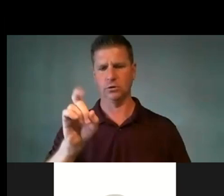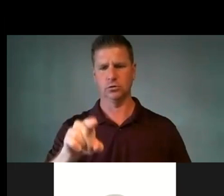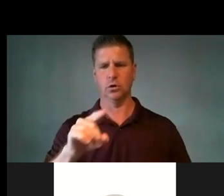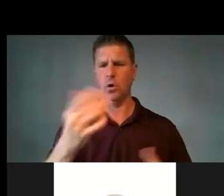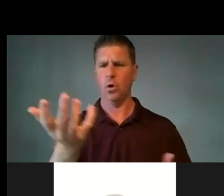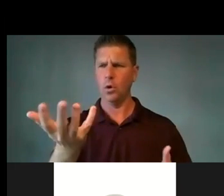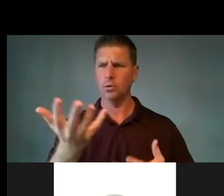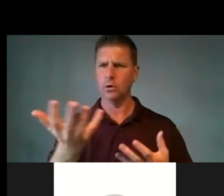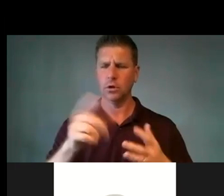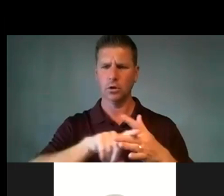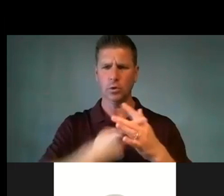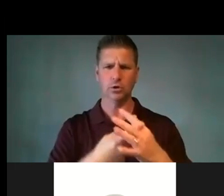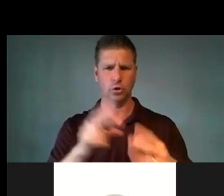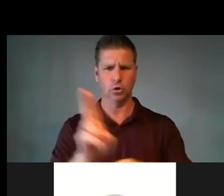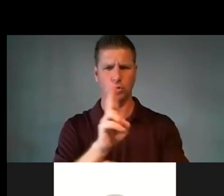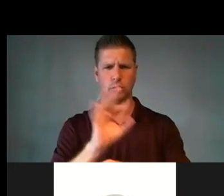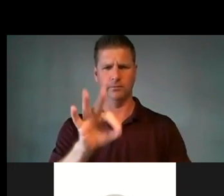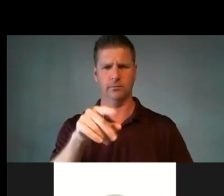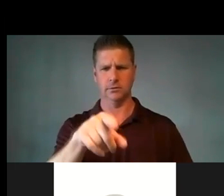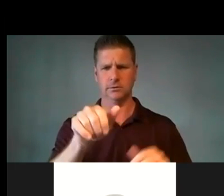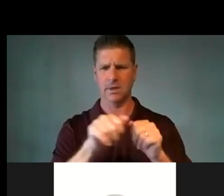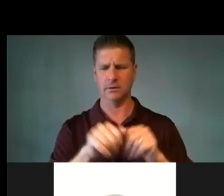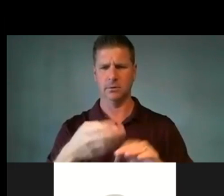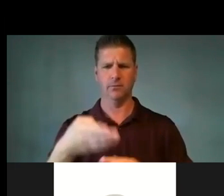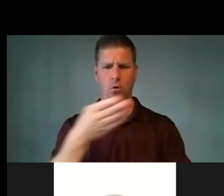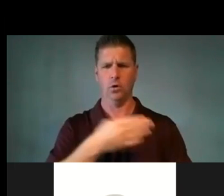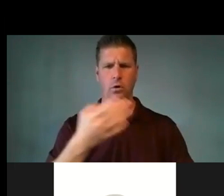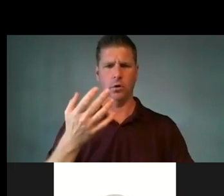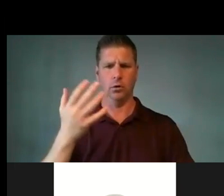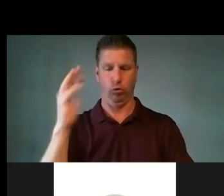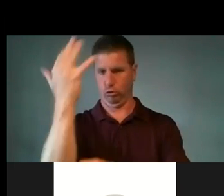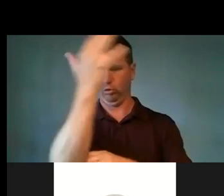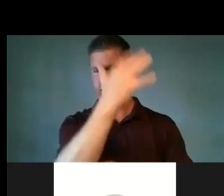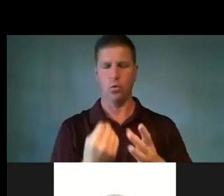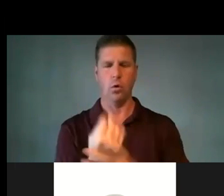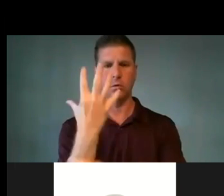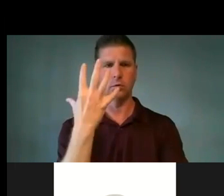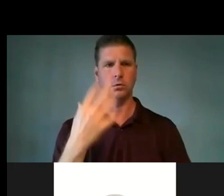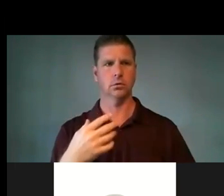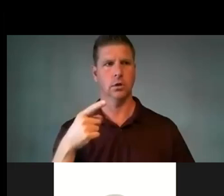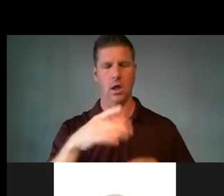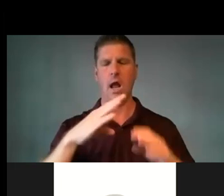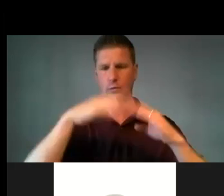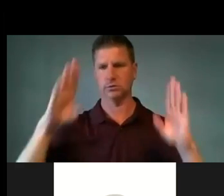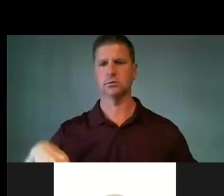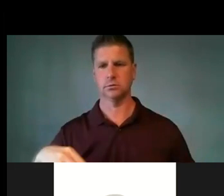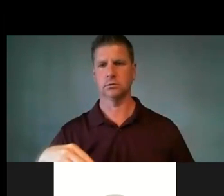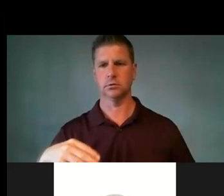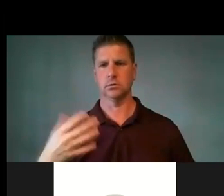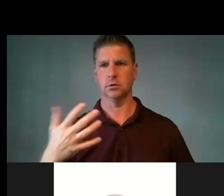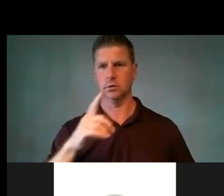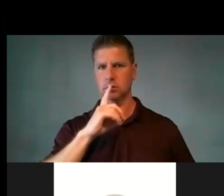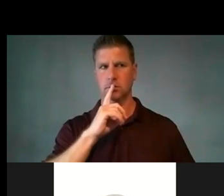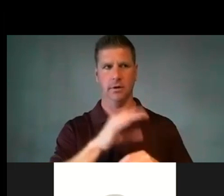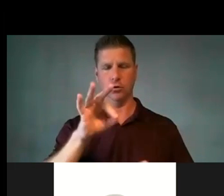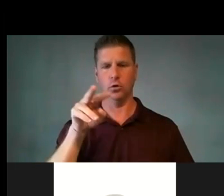original use of this space before it got retaken by nature? It was housing. It was literally. I mean, if